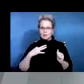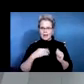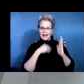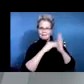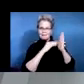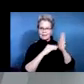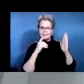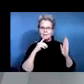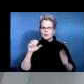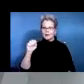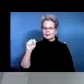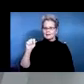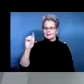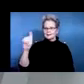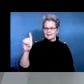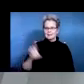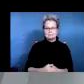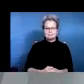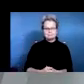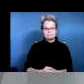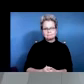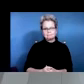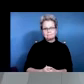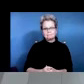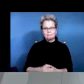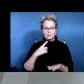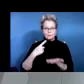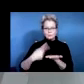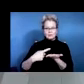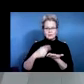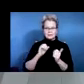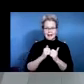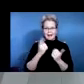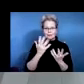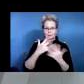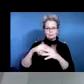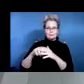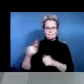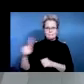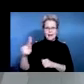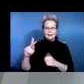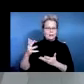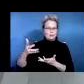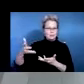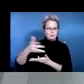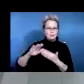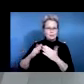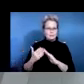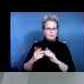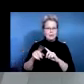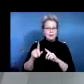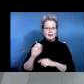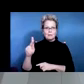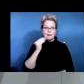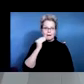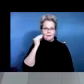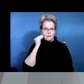Um, when discussing community reintegration and preparing him for discharge home. He was provided assistance to apply